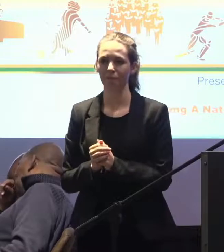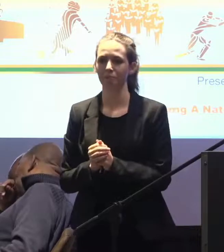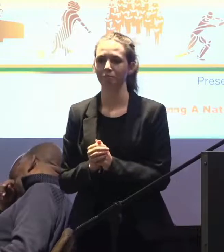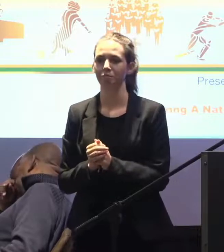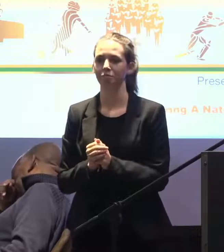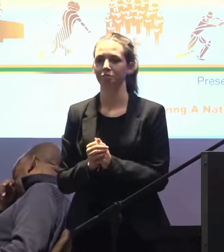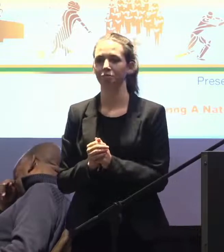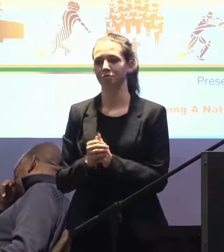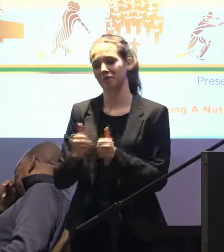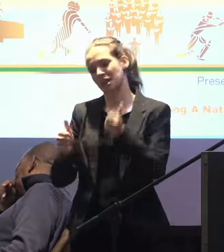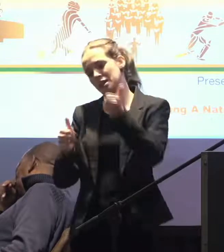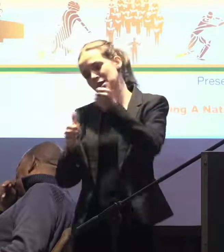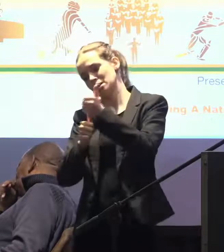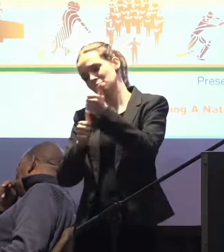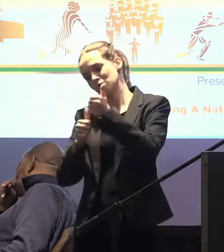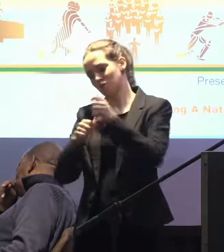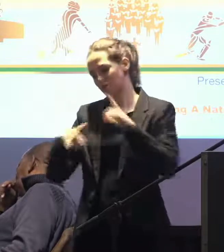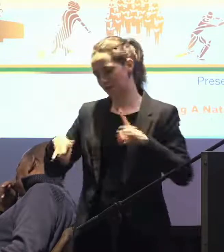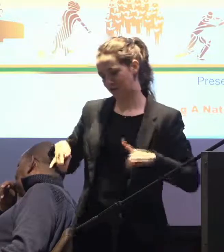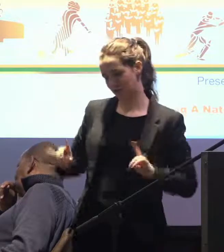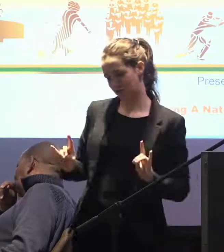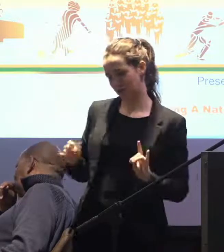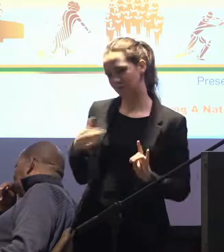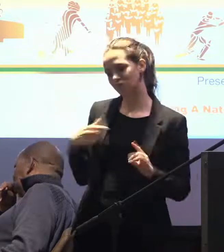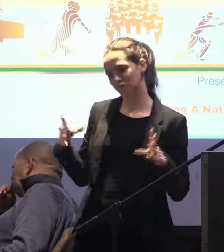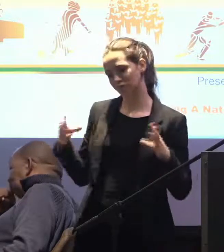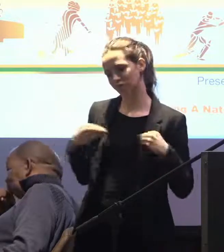chairperson. I won't say no to that.